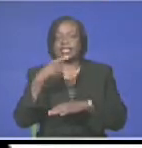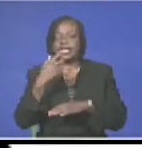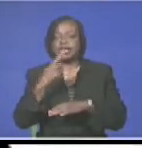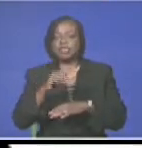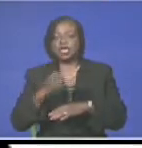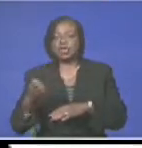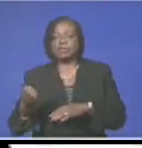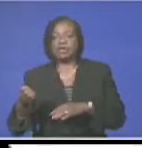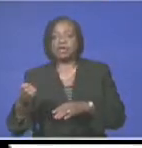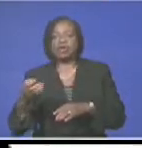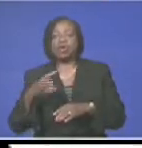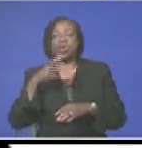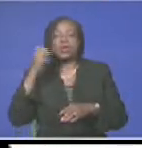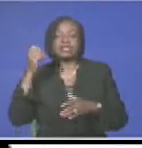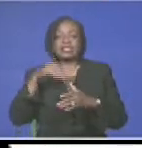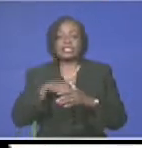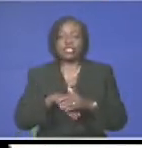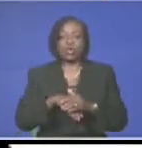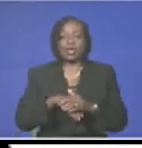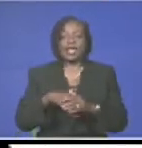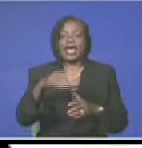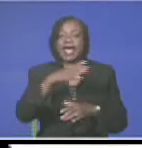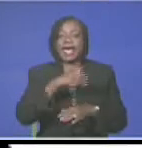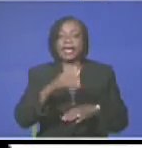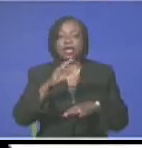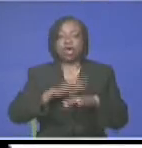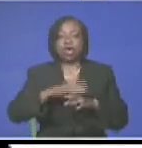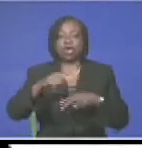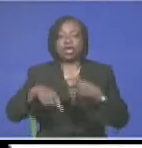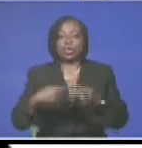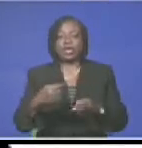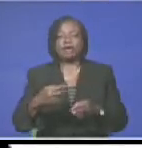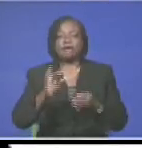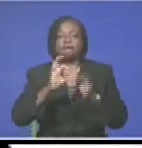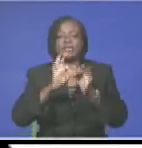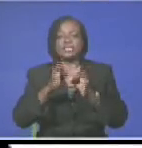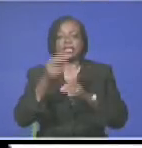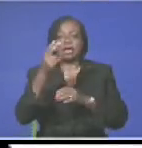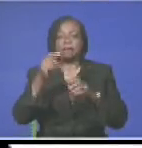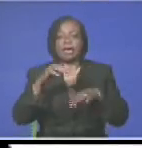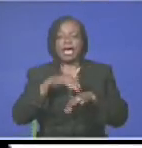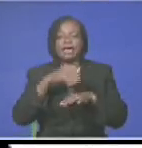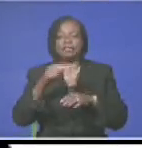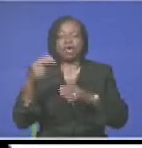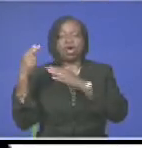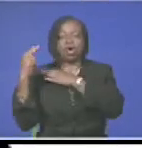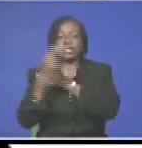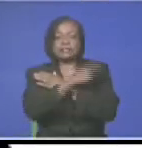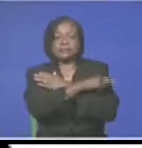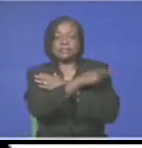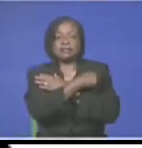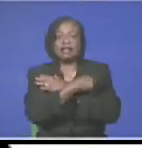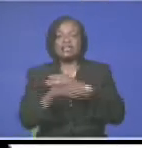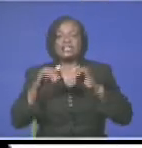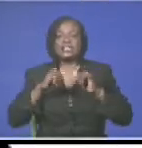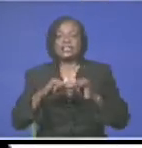significant upgrades, like some ongoing renovations taking place at the hospital, the PHA still faces fiscal